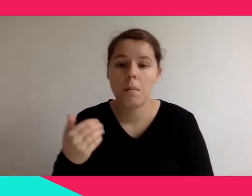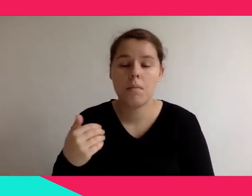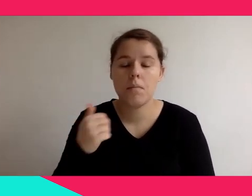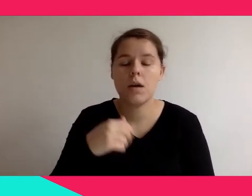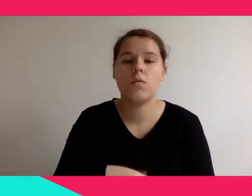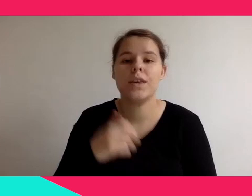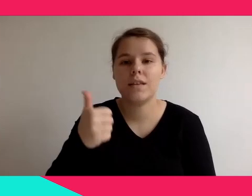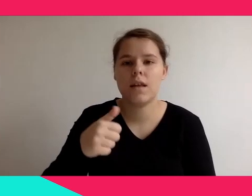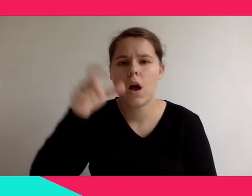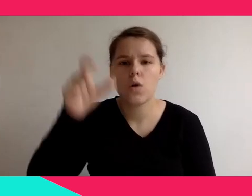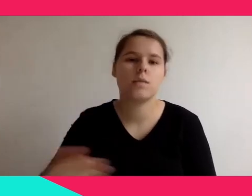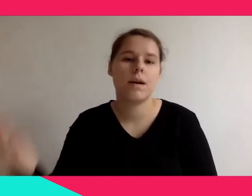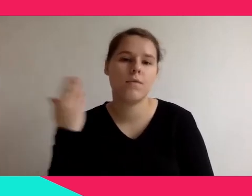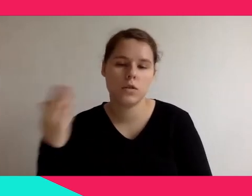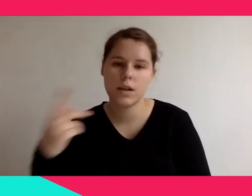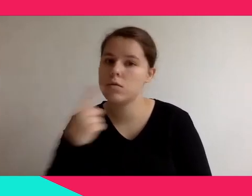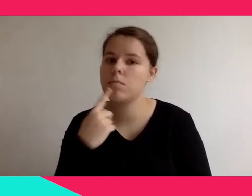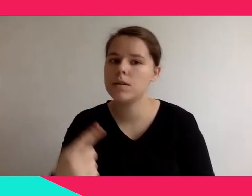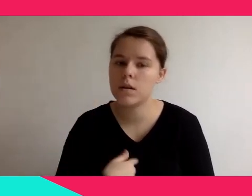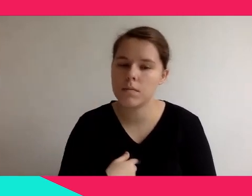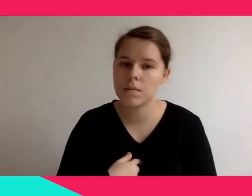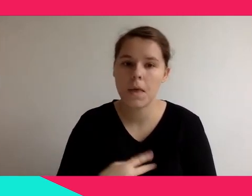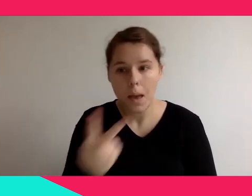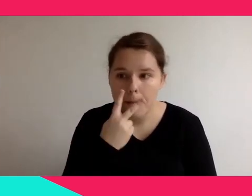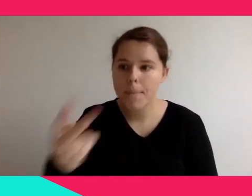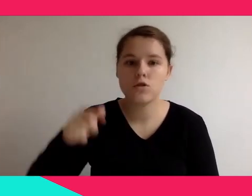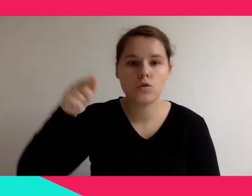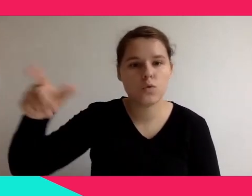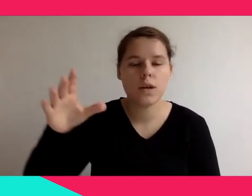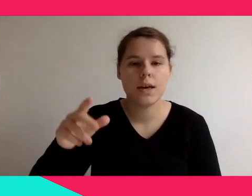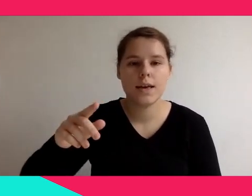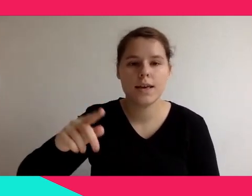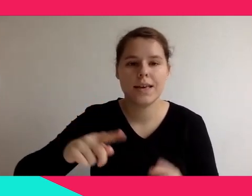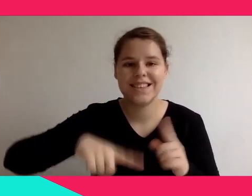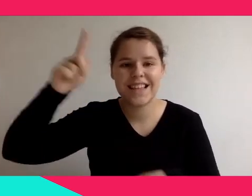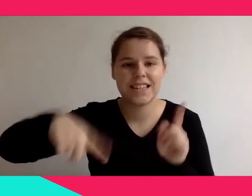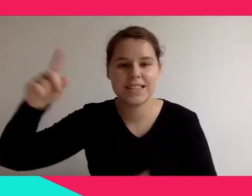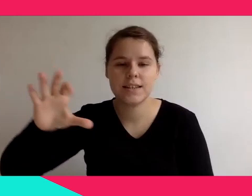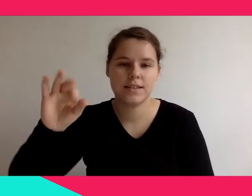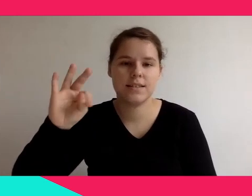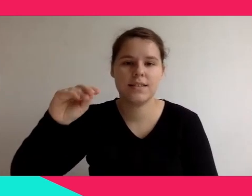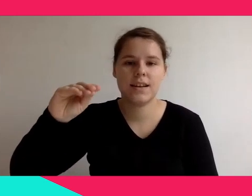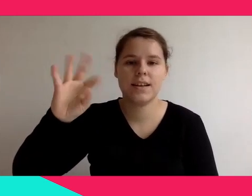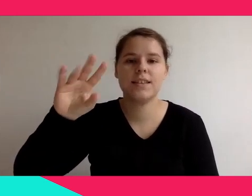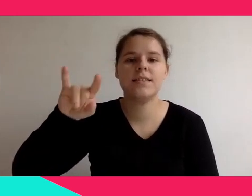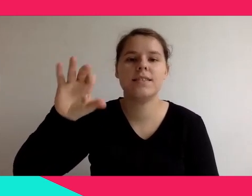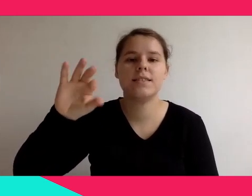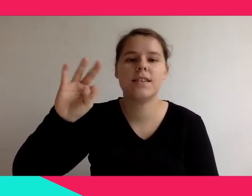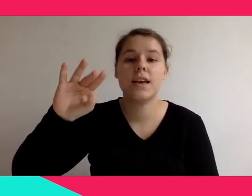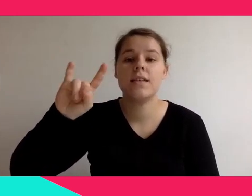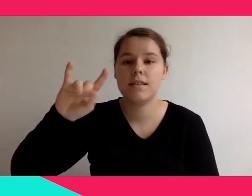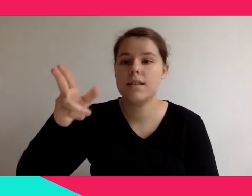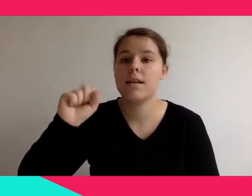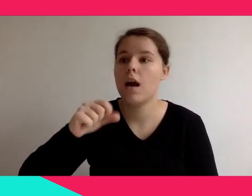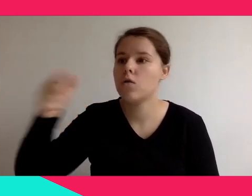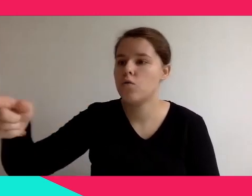GLAM, the statistics for the Wikimedia GLAMs. And can you see what is happening to your